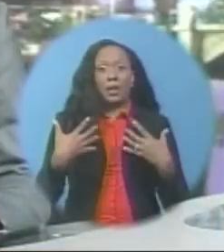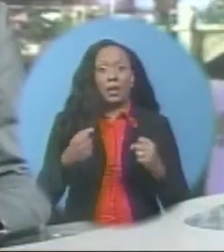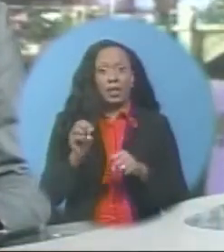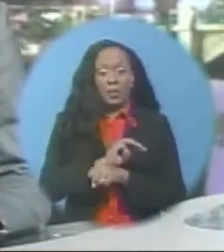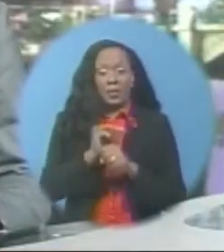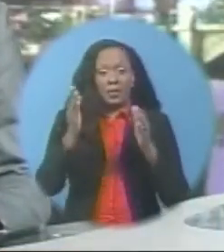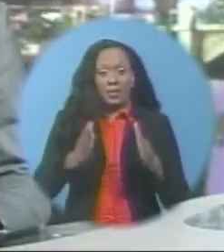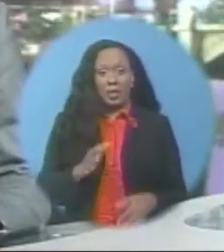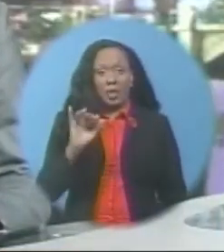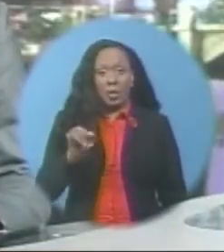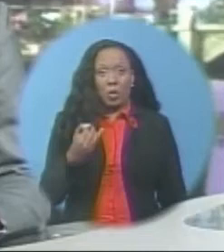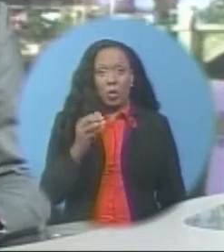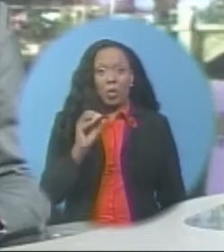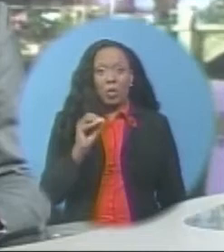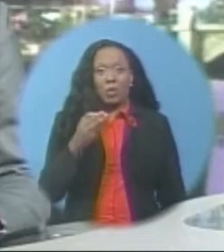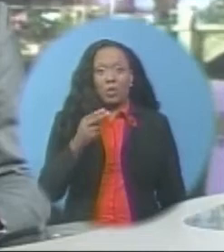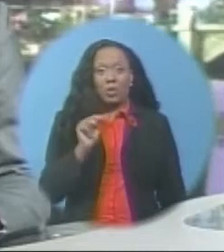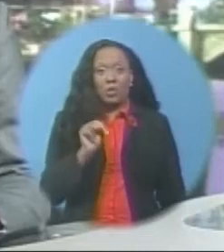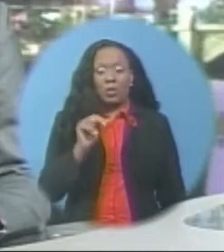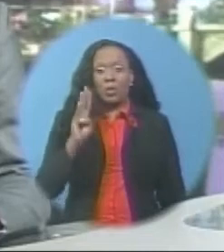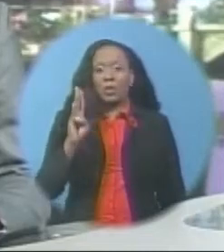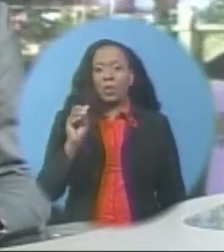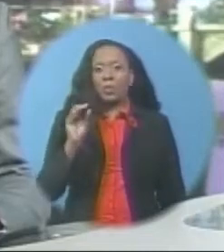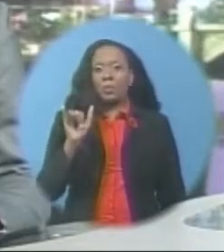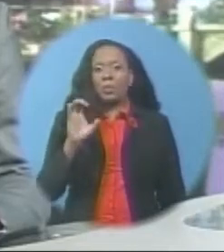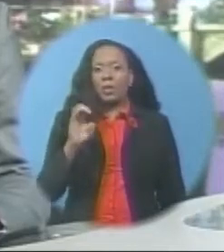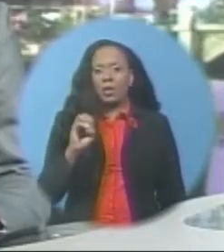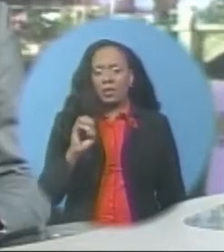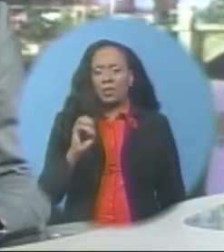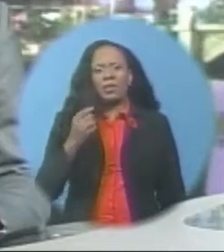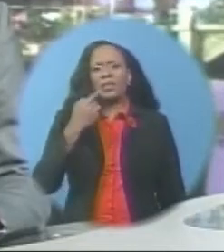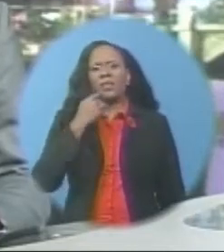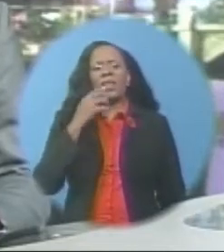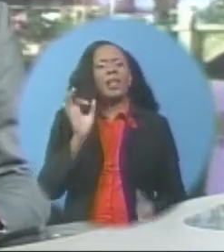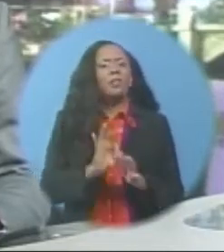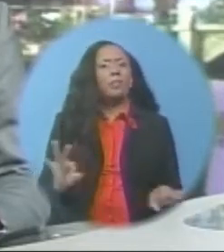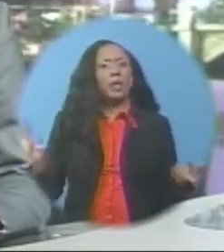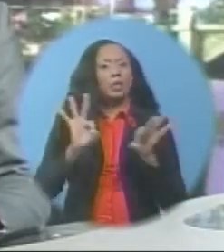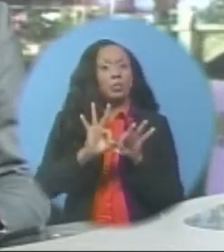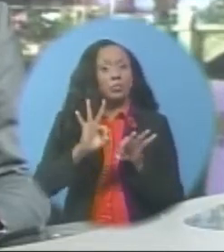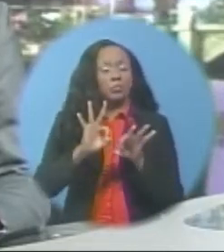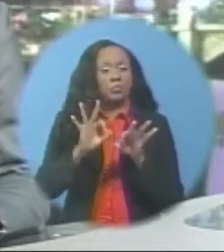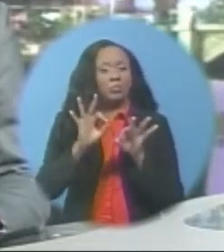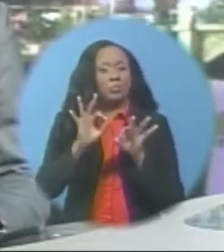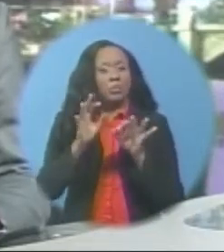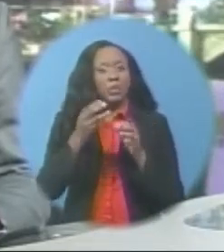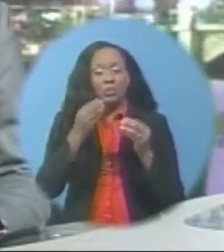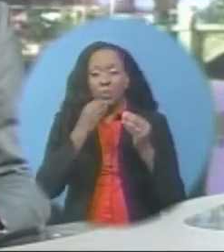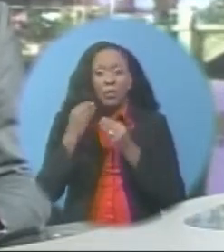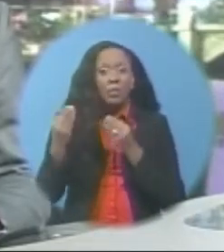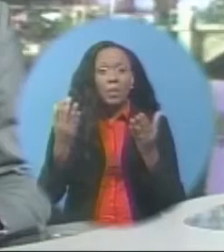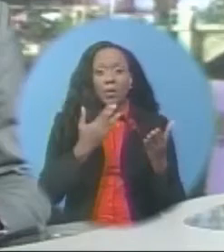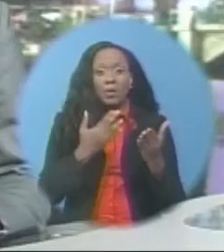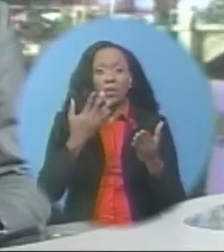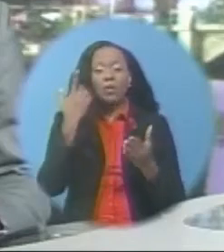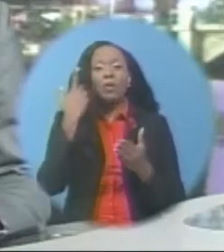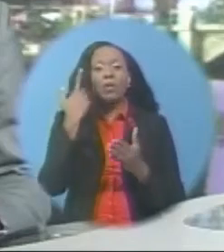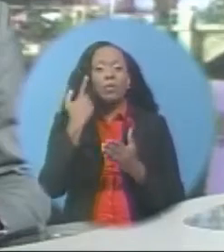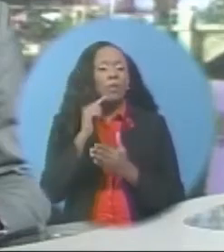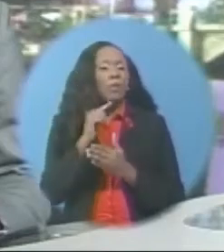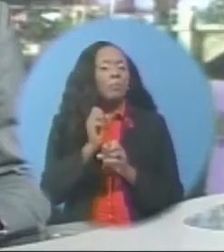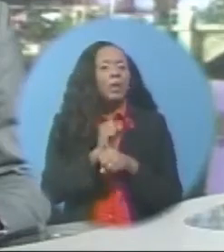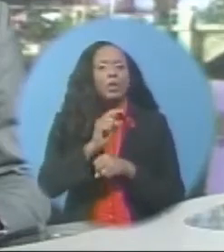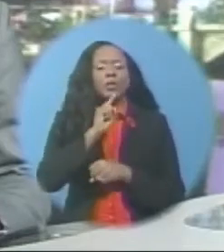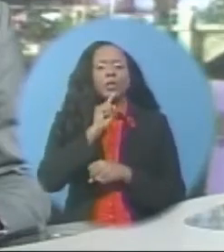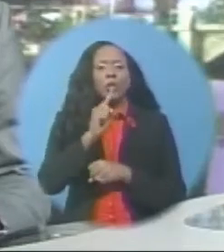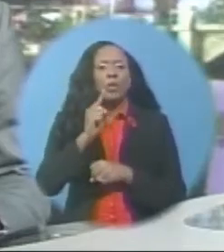Health Minister John Boyce is adamant that information remains a critical tool to addressing any public health crisis. He says Barbados